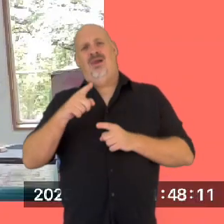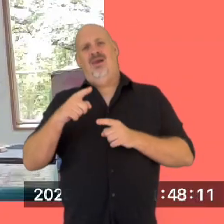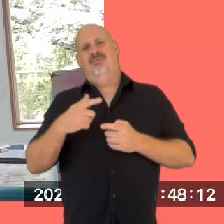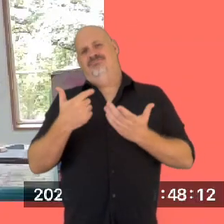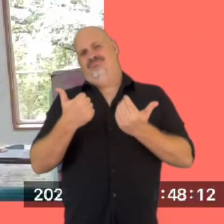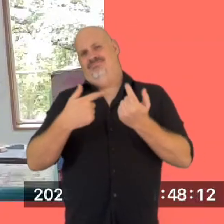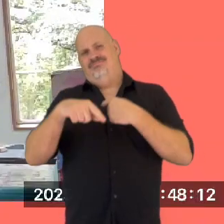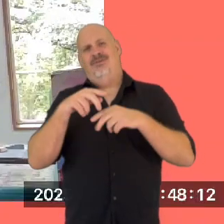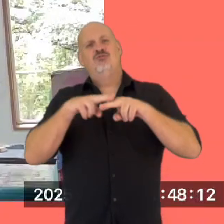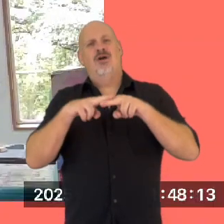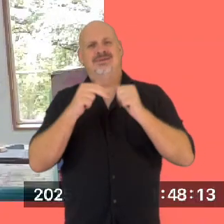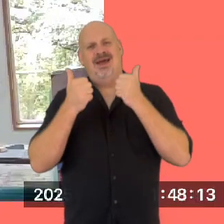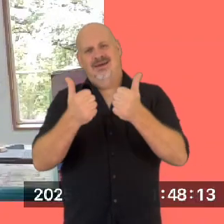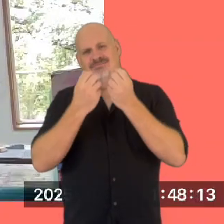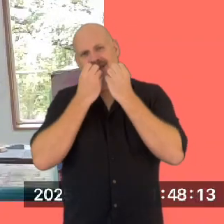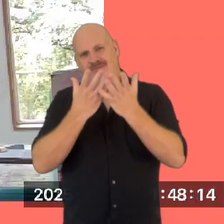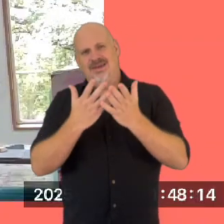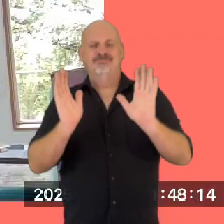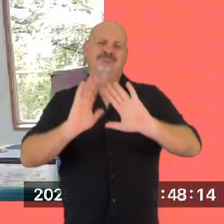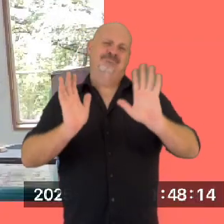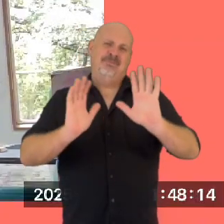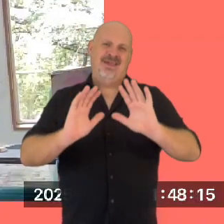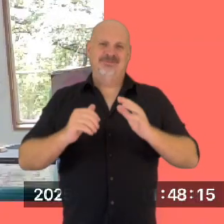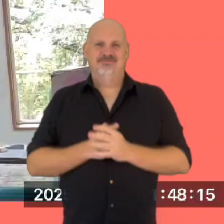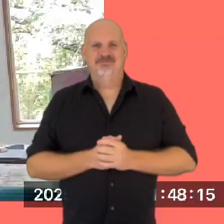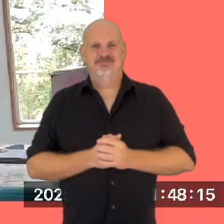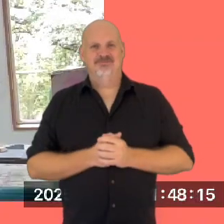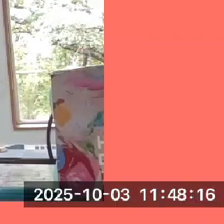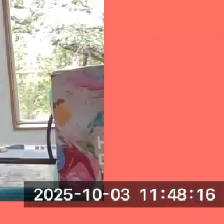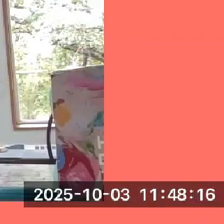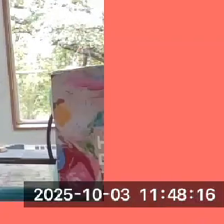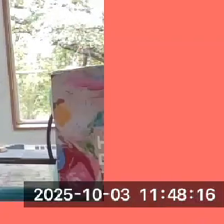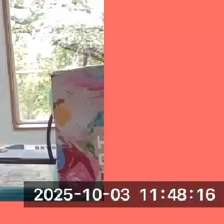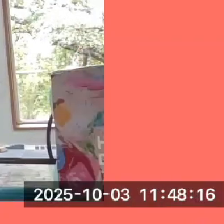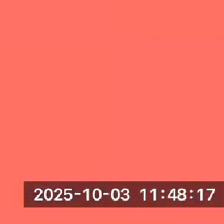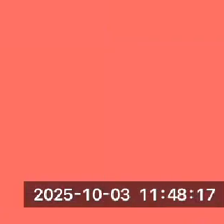family and have a lovely Friday, guys. Goodbye. Bye.